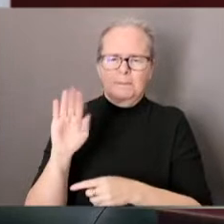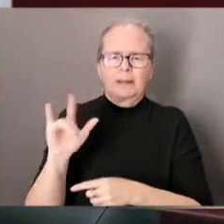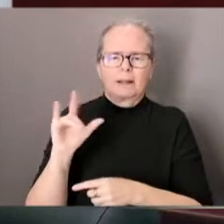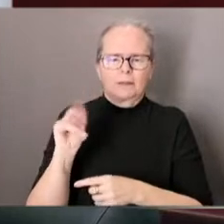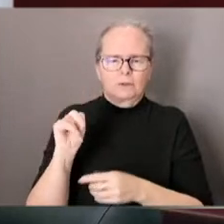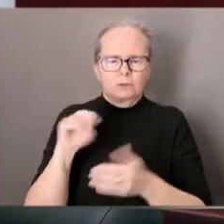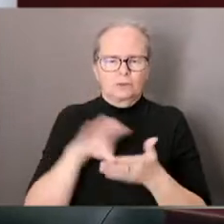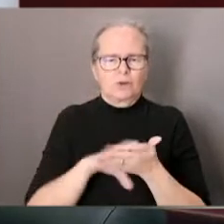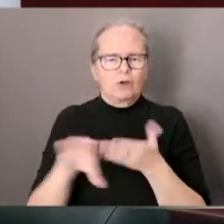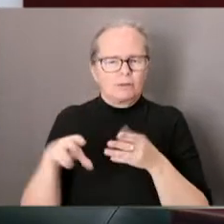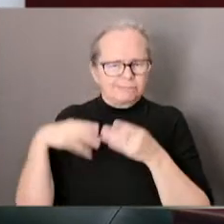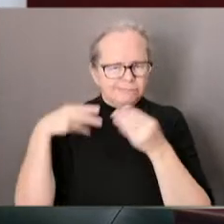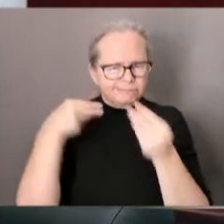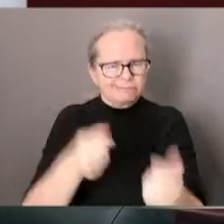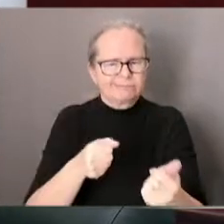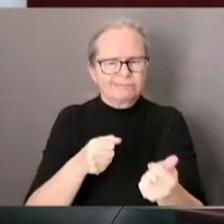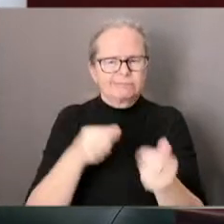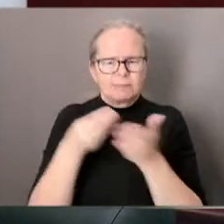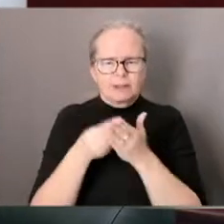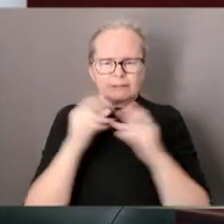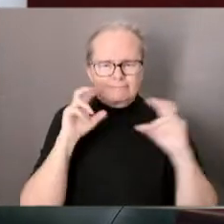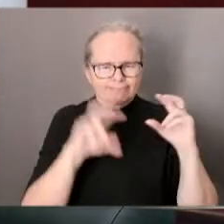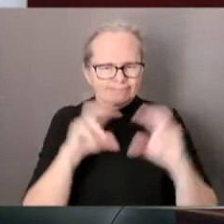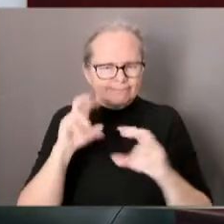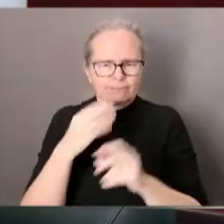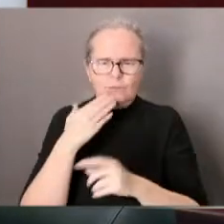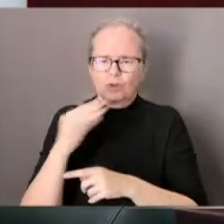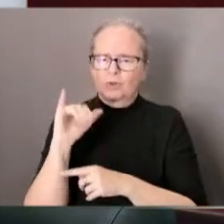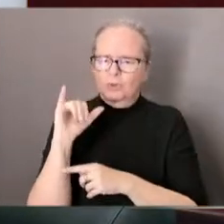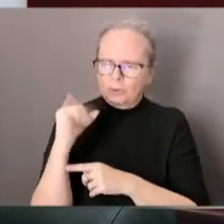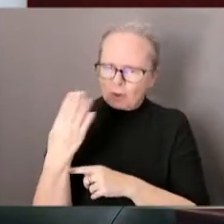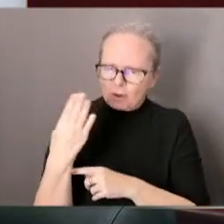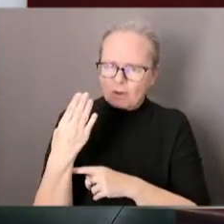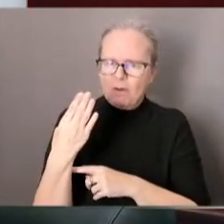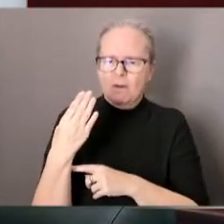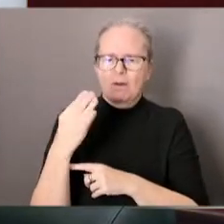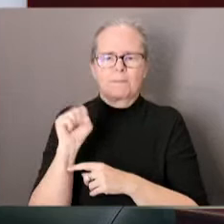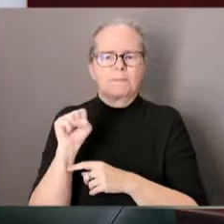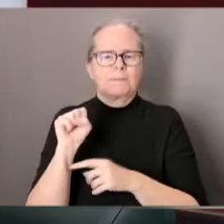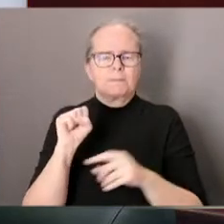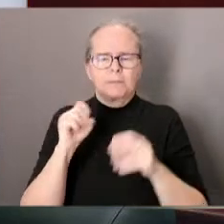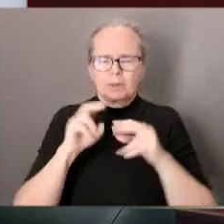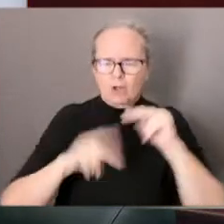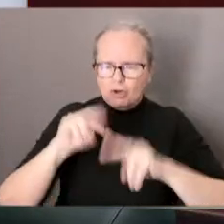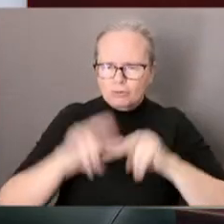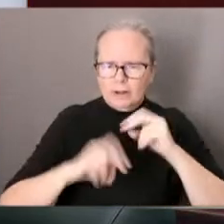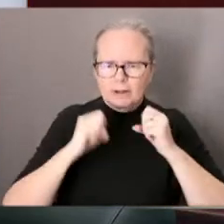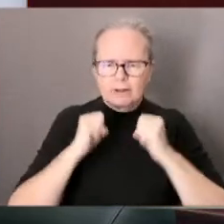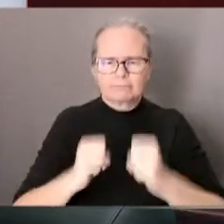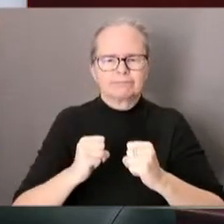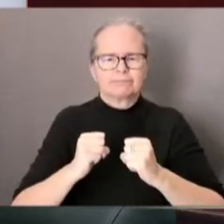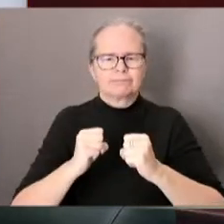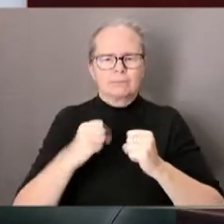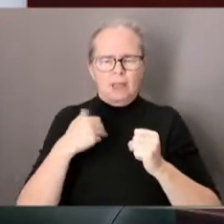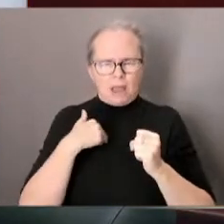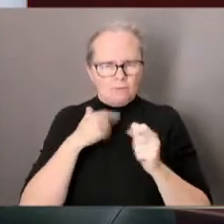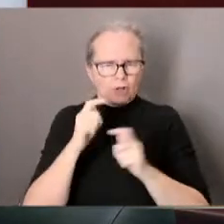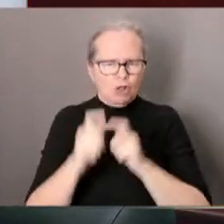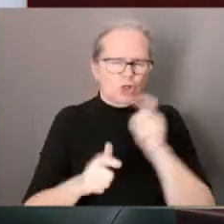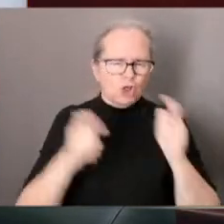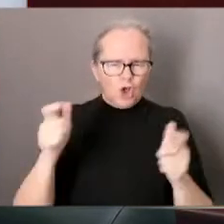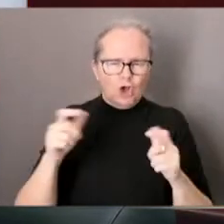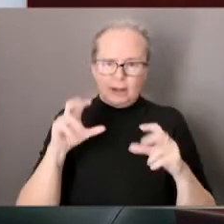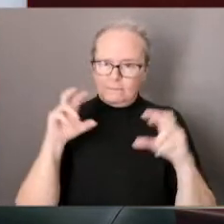sustaining our communities we have some of Alberta's largest and highest profile Investments over the past few years Investments like Dow chemicals